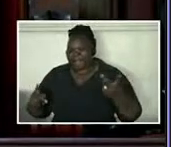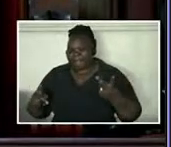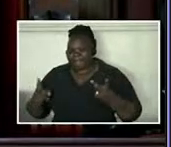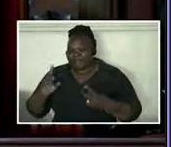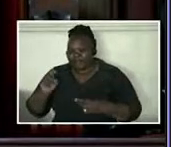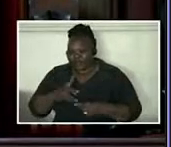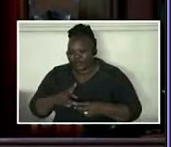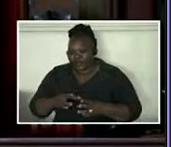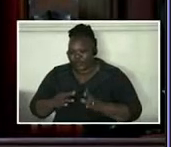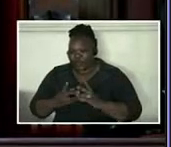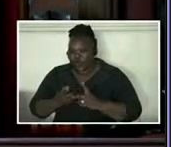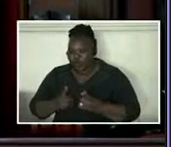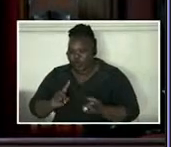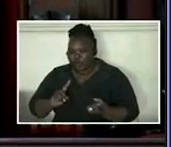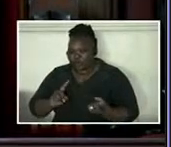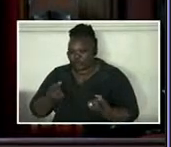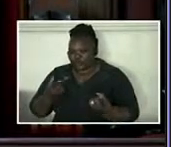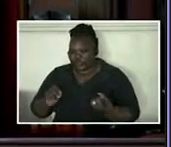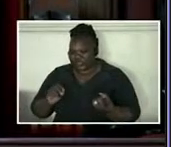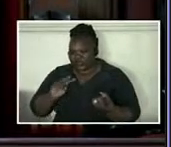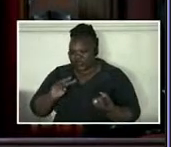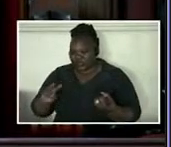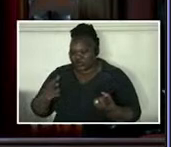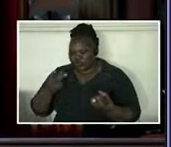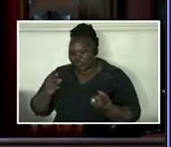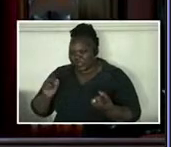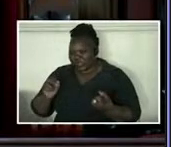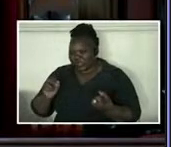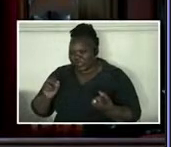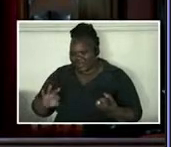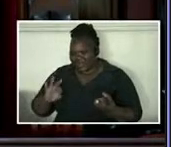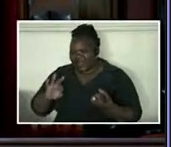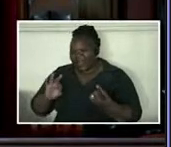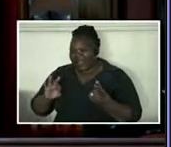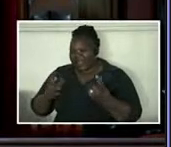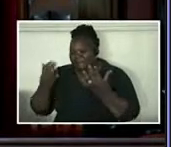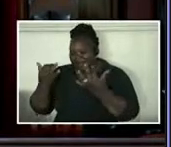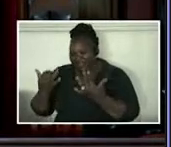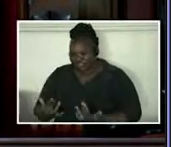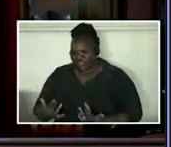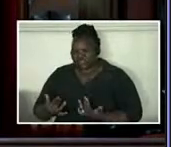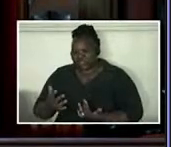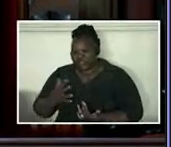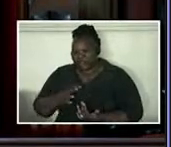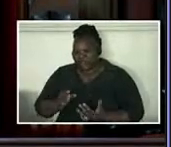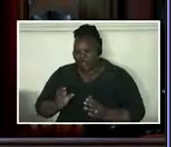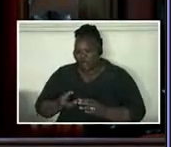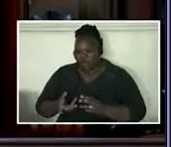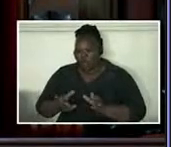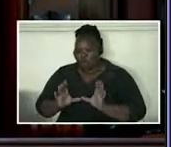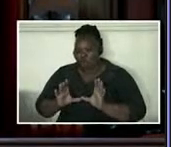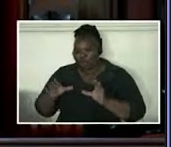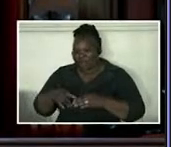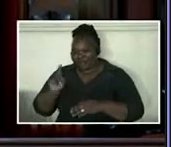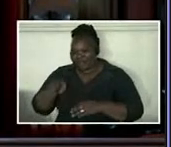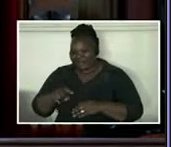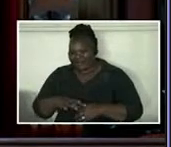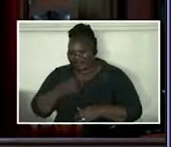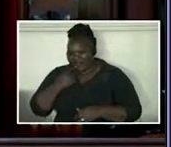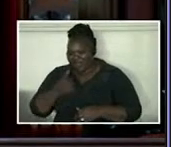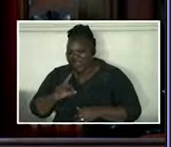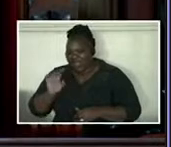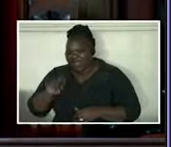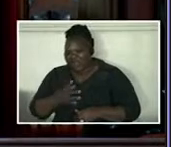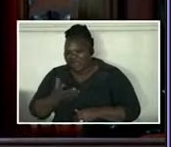proposed 2022-23 budget of the department in its deliberations the committee needed to determine whether the department had adequately